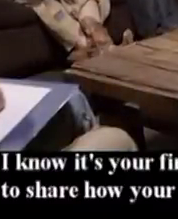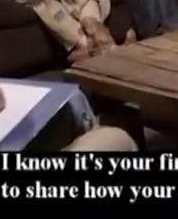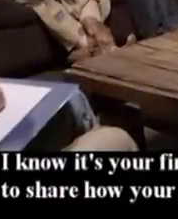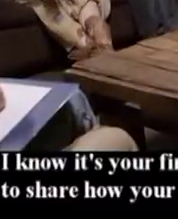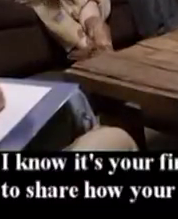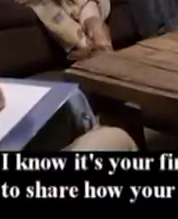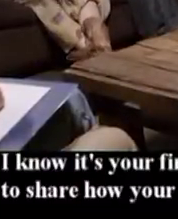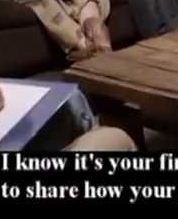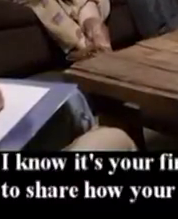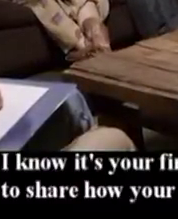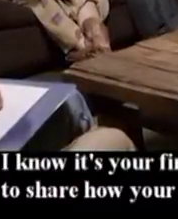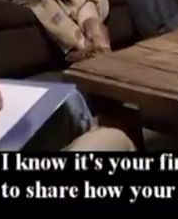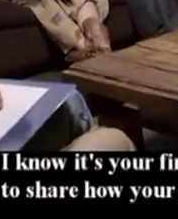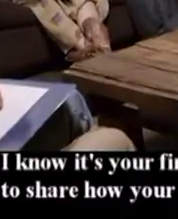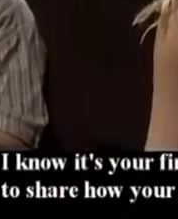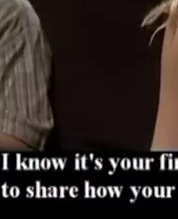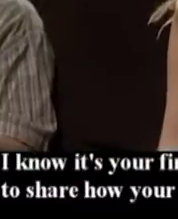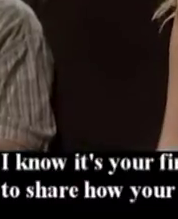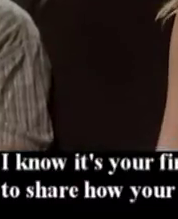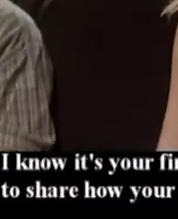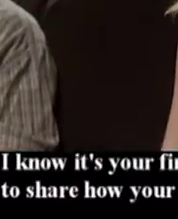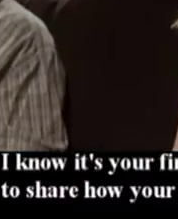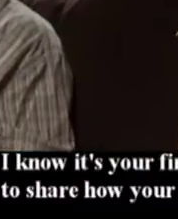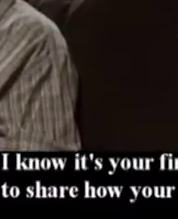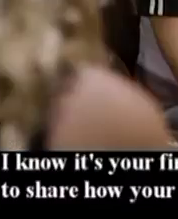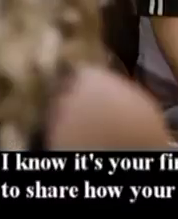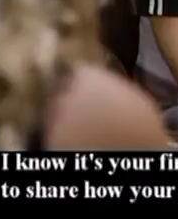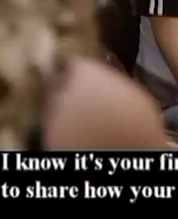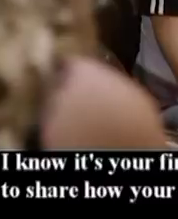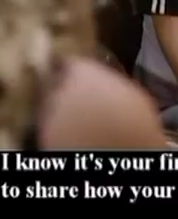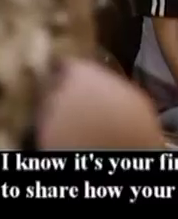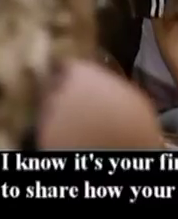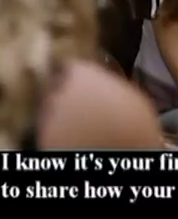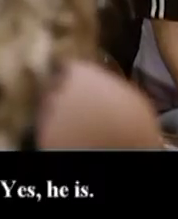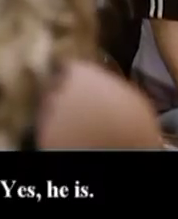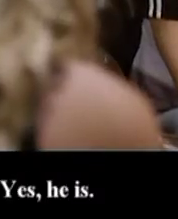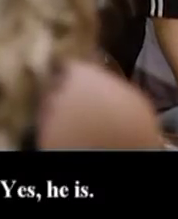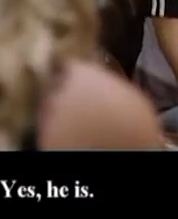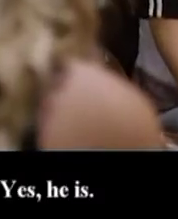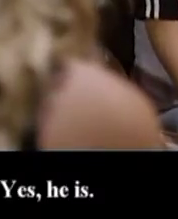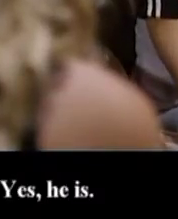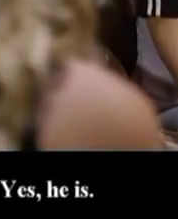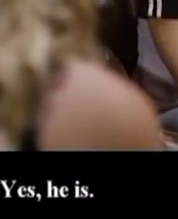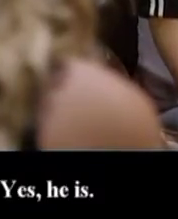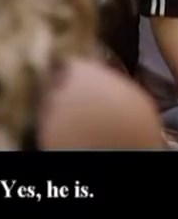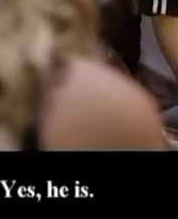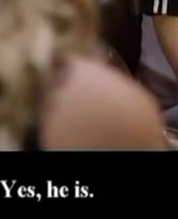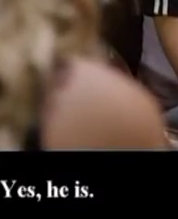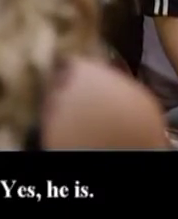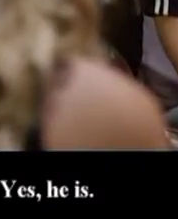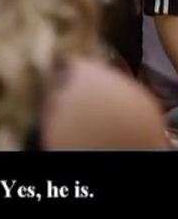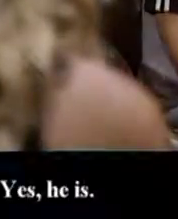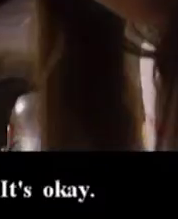I know it's your first time, but if you want to share about how your week has been. Yes, it is. No, I don't.